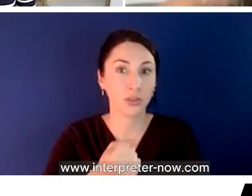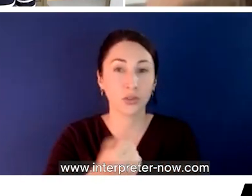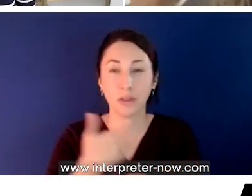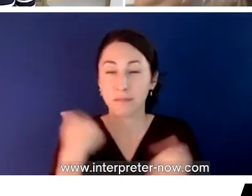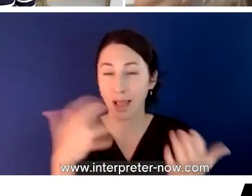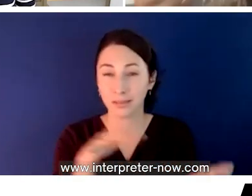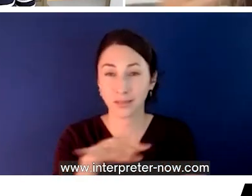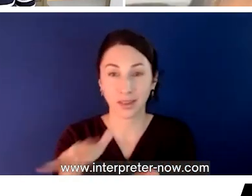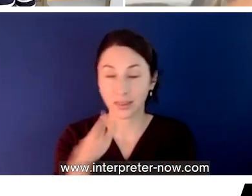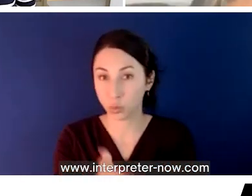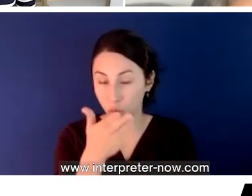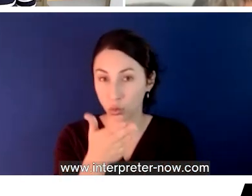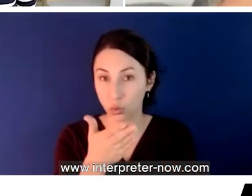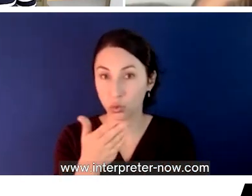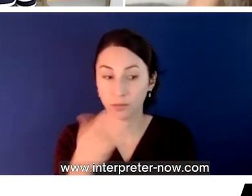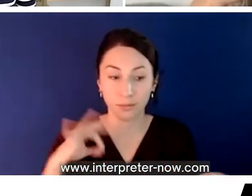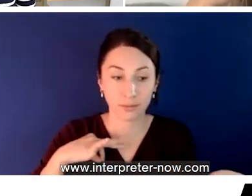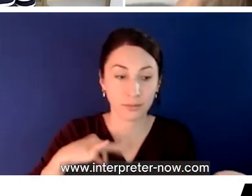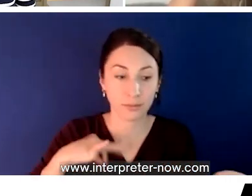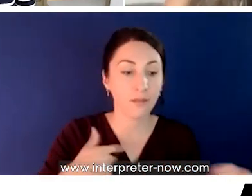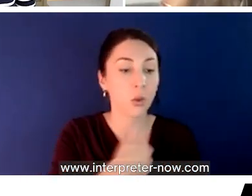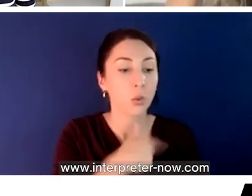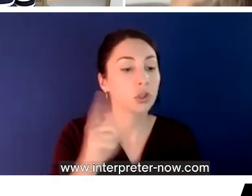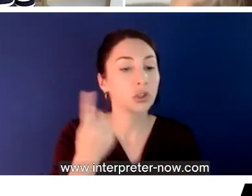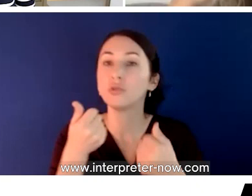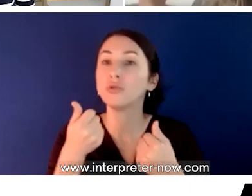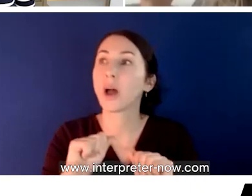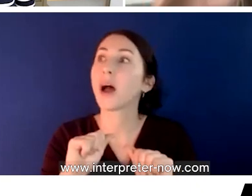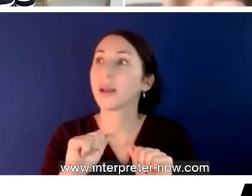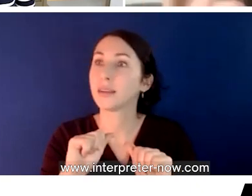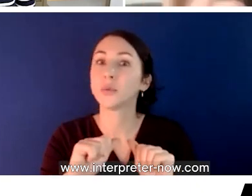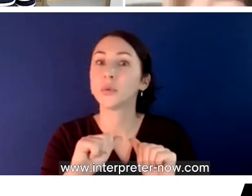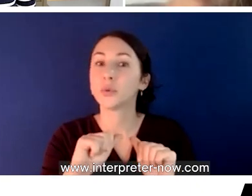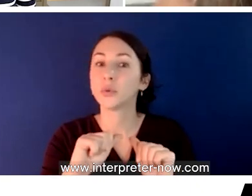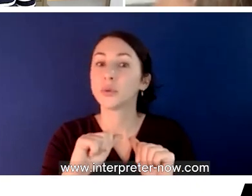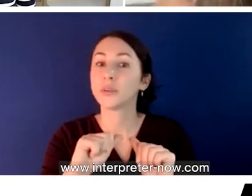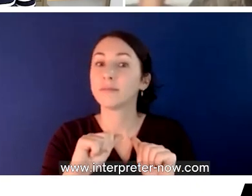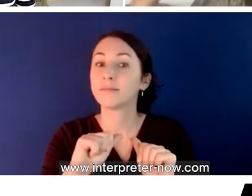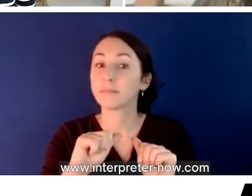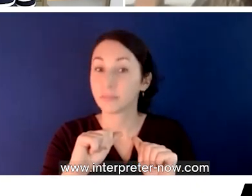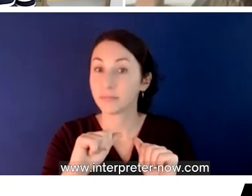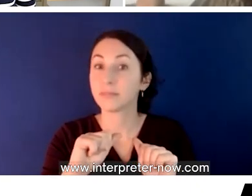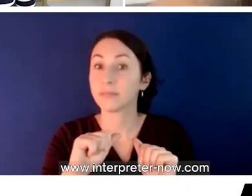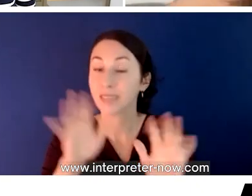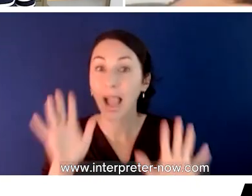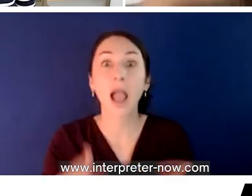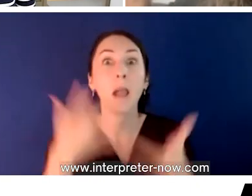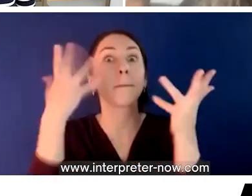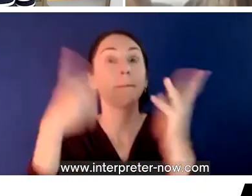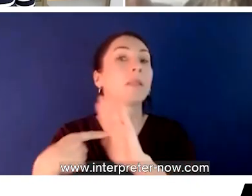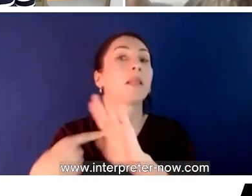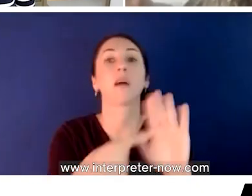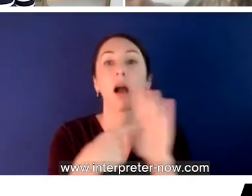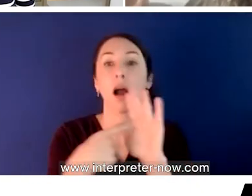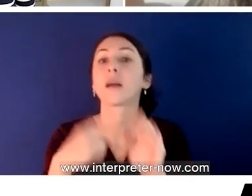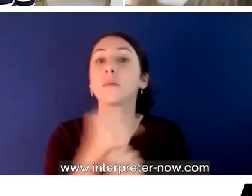is amplify, again, that position, interest, outcome, action plan. All we're trying to do is amplify it, right? Have more people